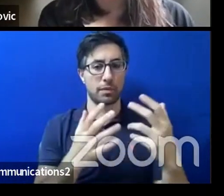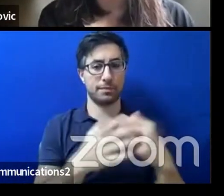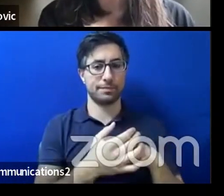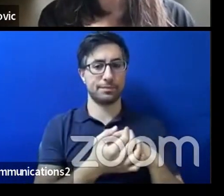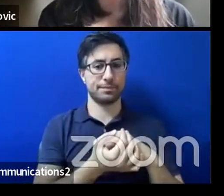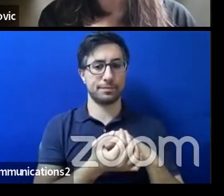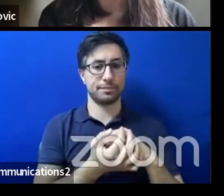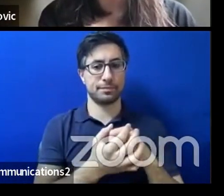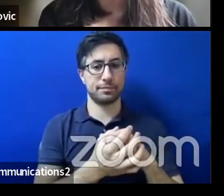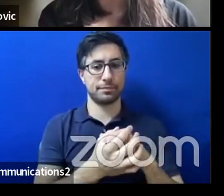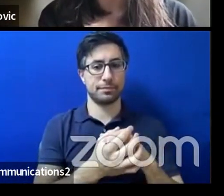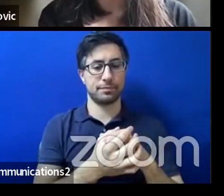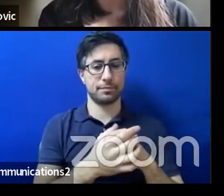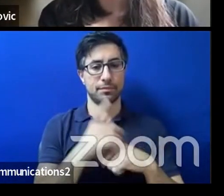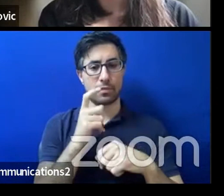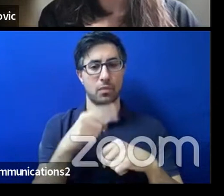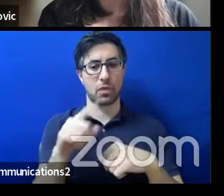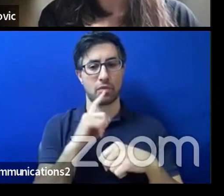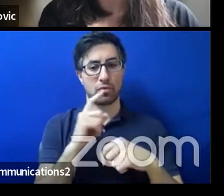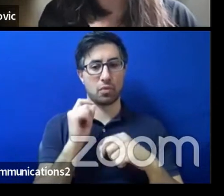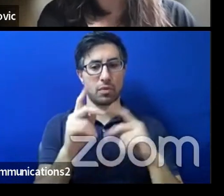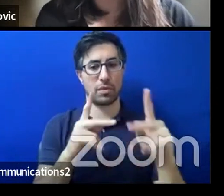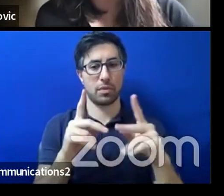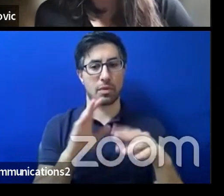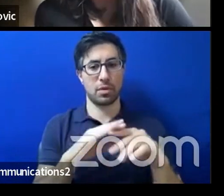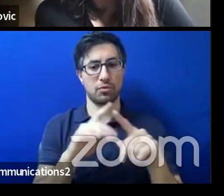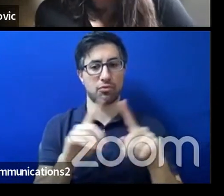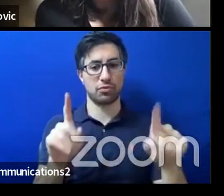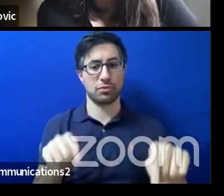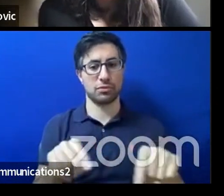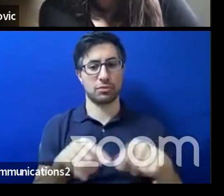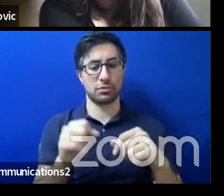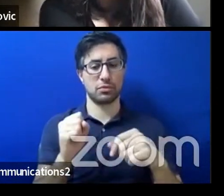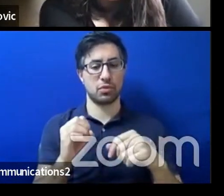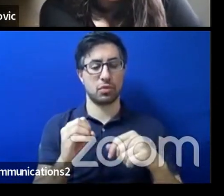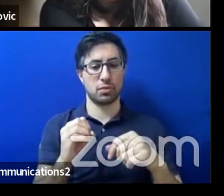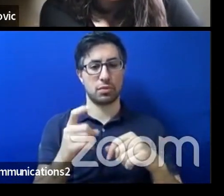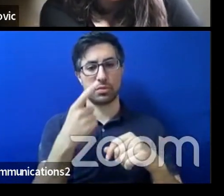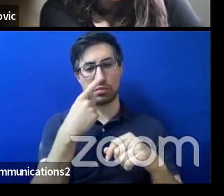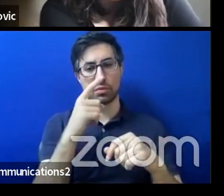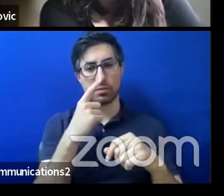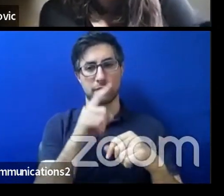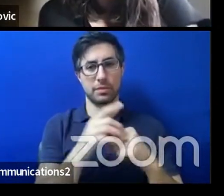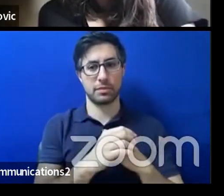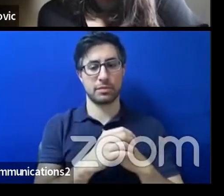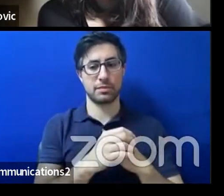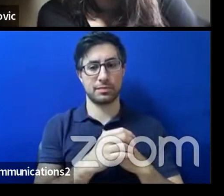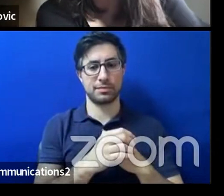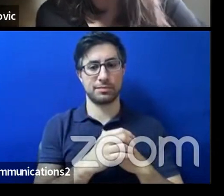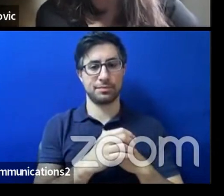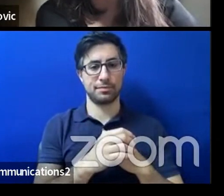who are these really cool people appearing on their screen? So if you don't mind, we'd like you